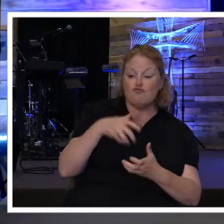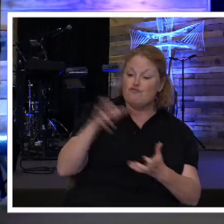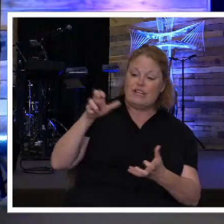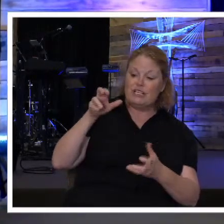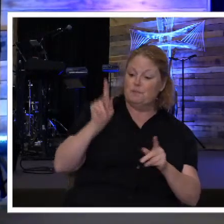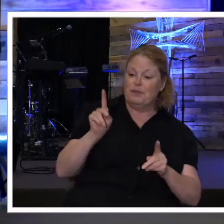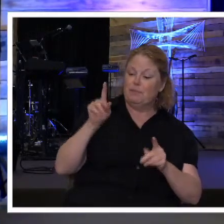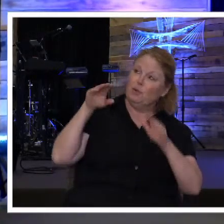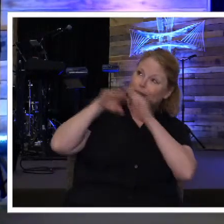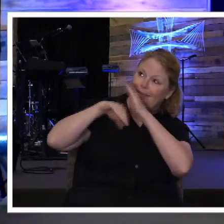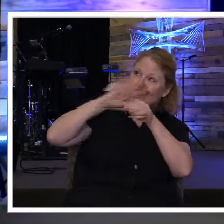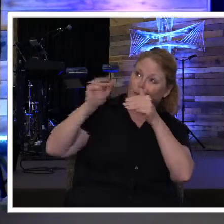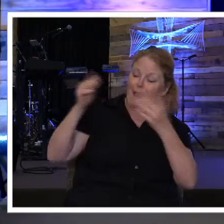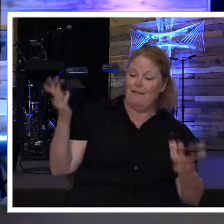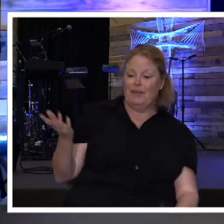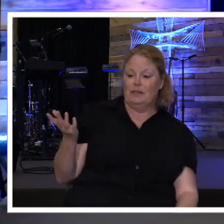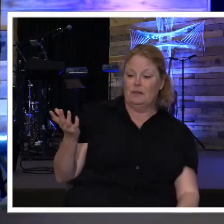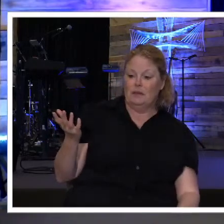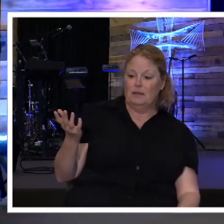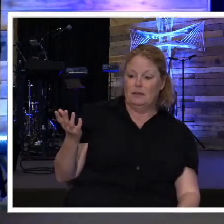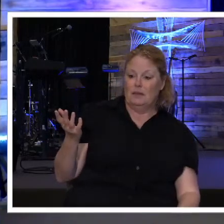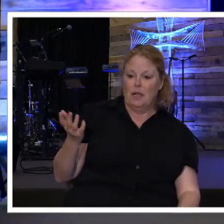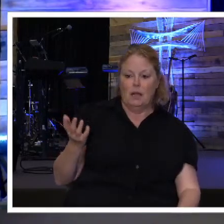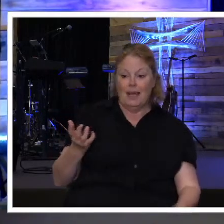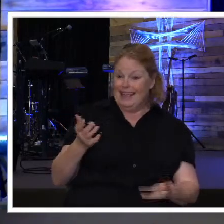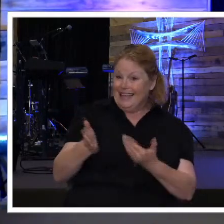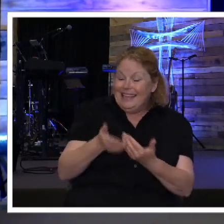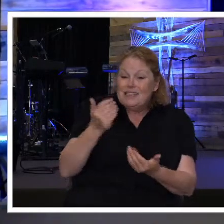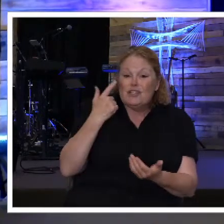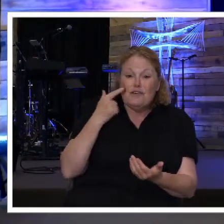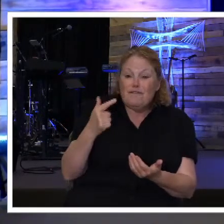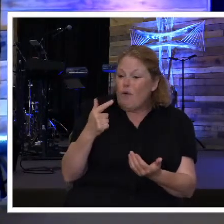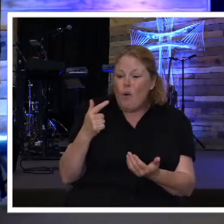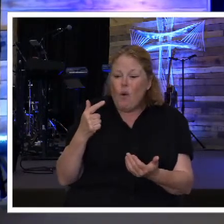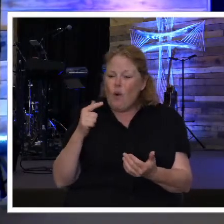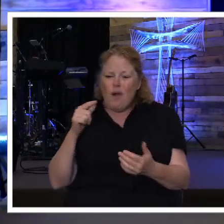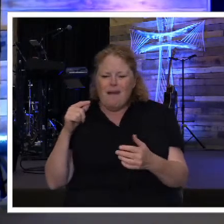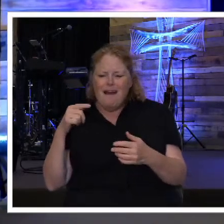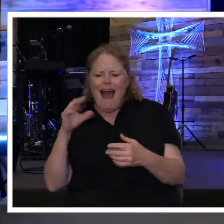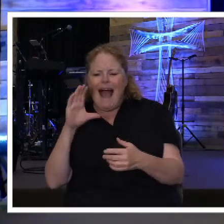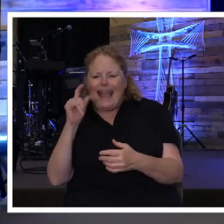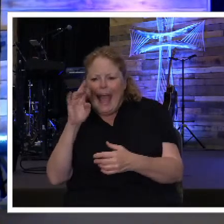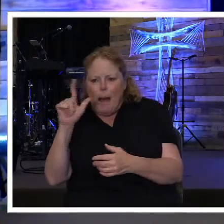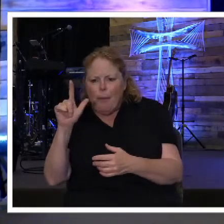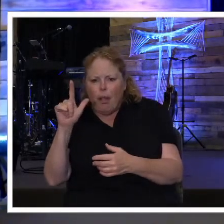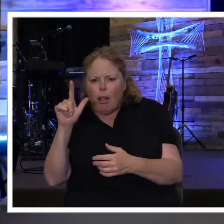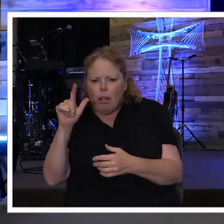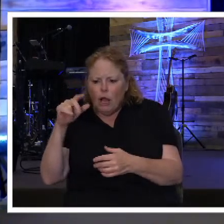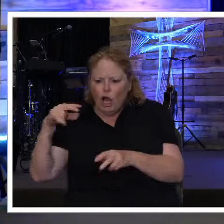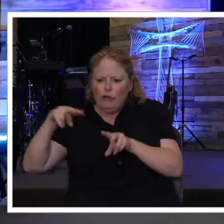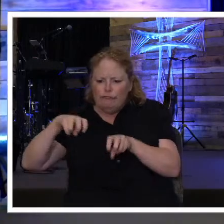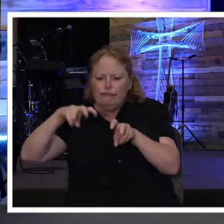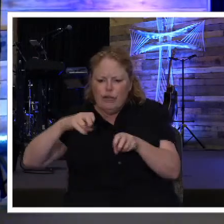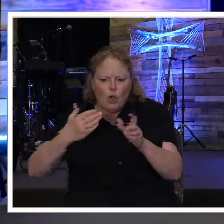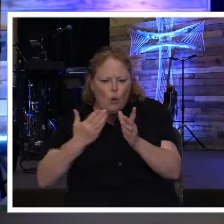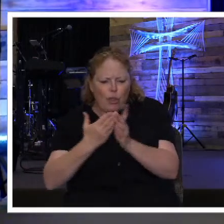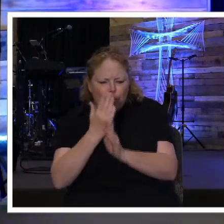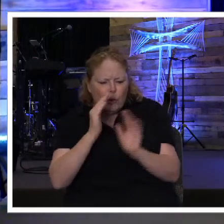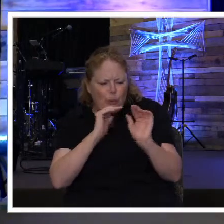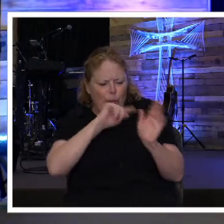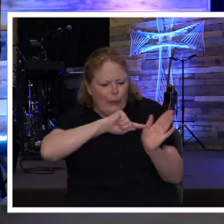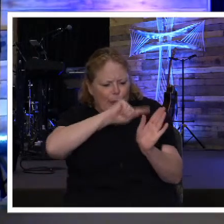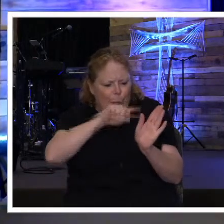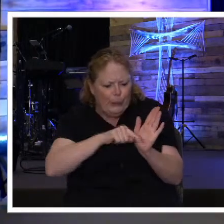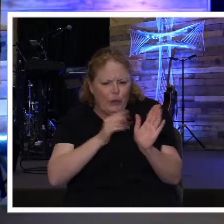enter the kingdom of God. Indeed," he said, "it's easier for a camel to go through the eye of a needle than for someone who is rich to enter the kingdom of